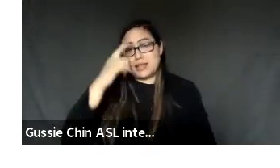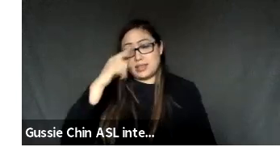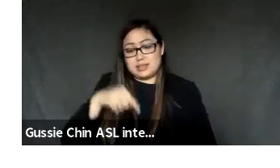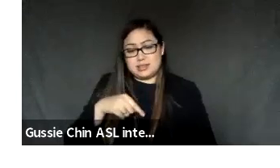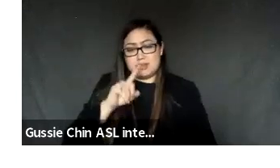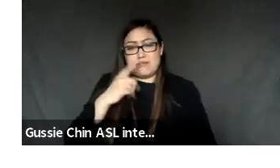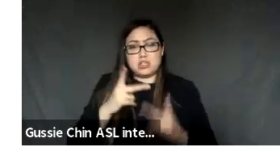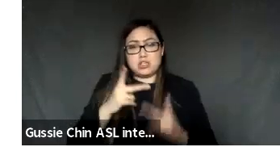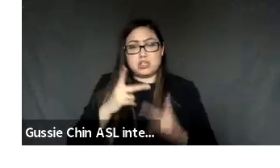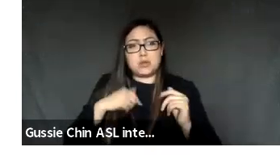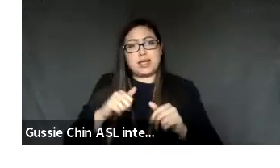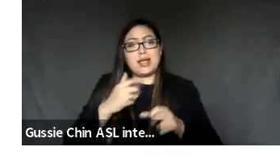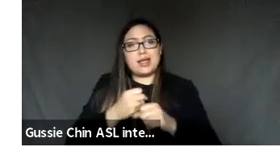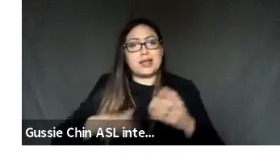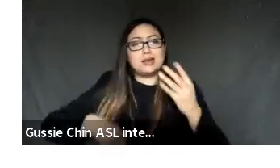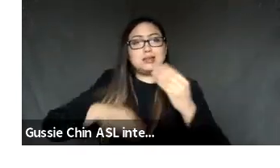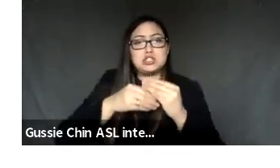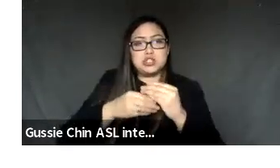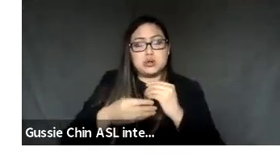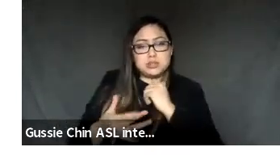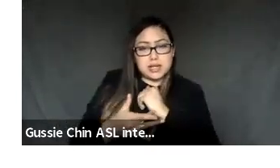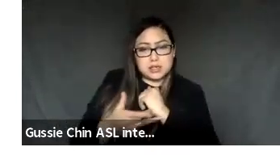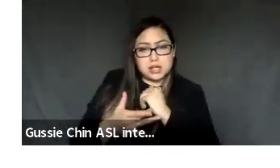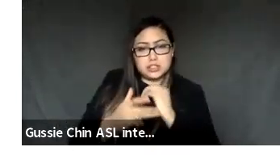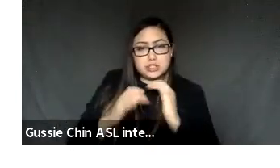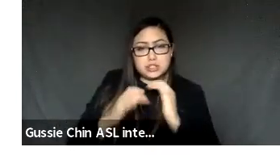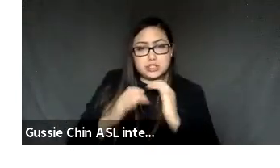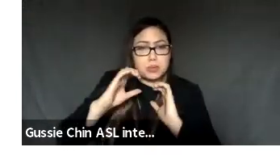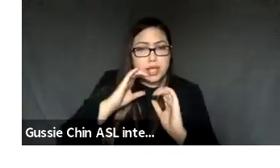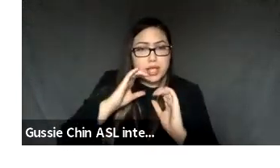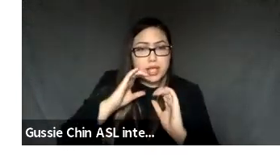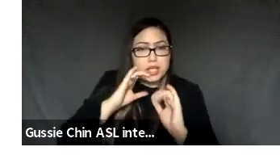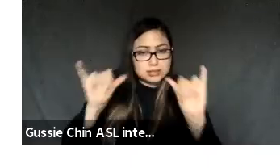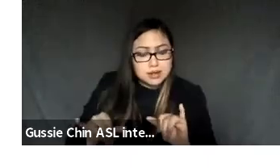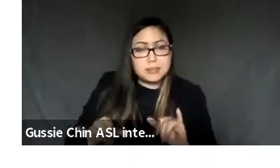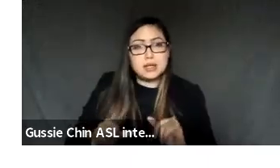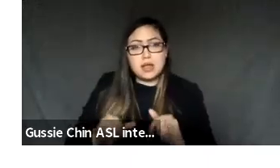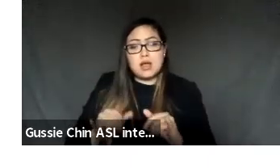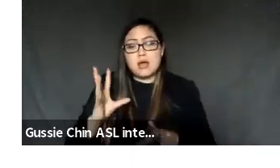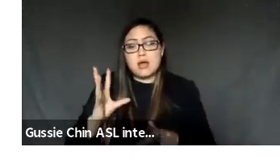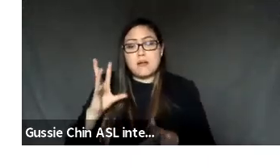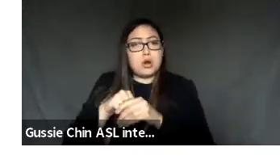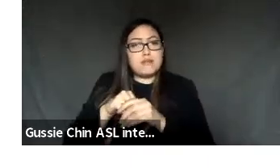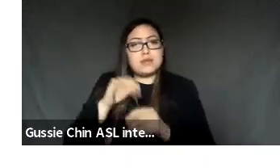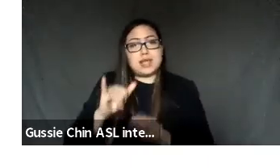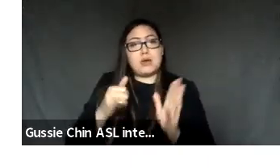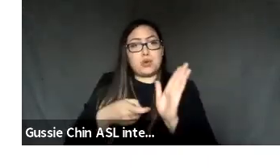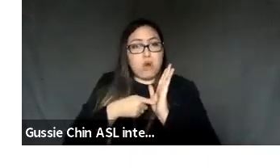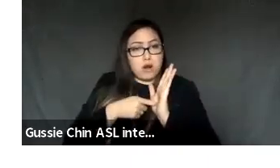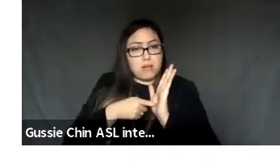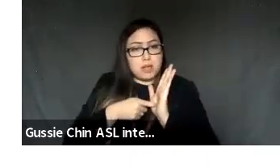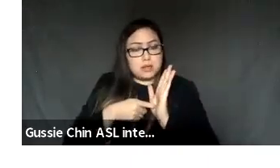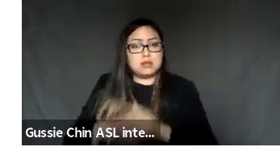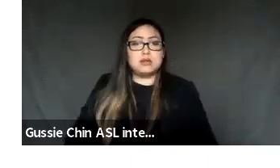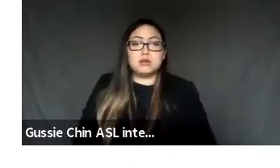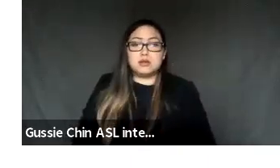get additional technology, communication systems as part of a requirement. I don't know